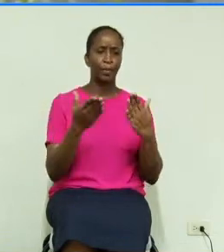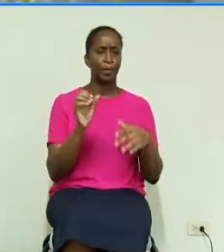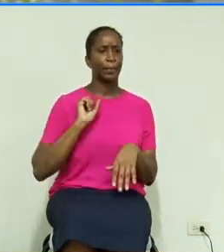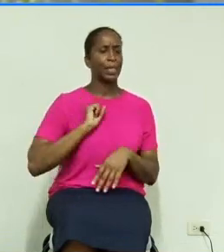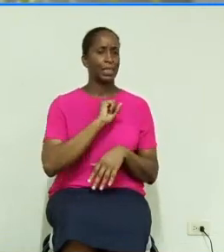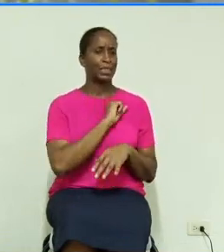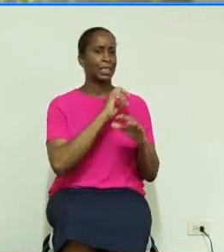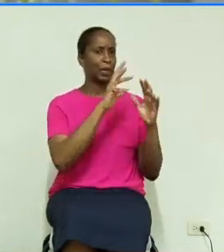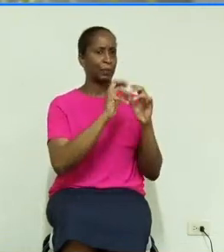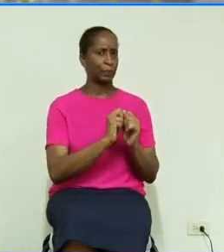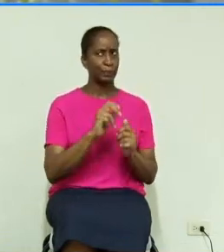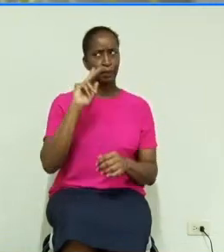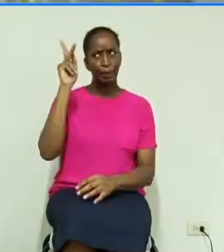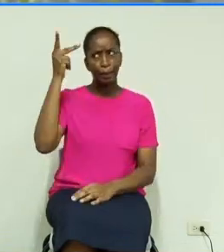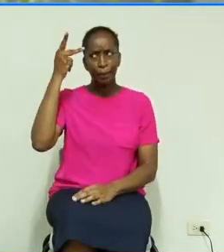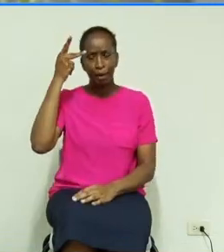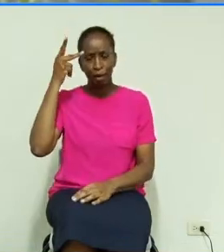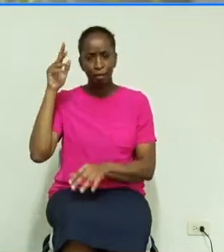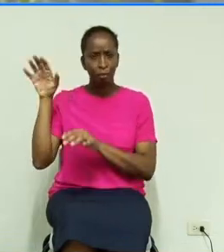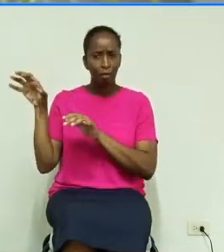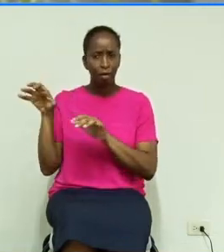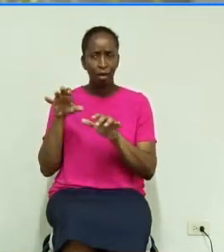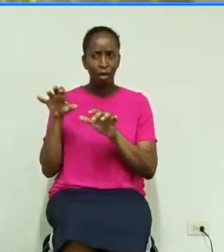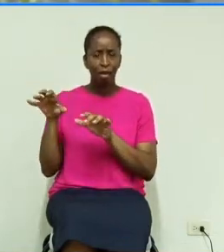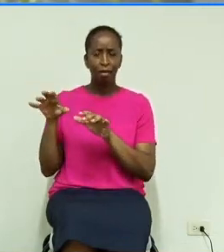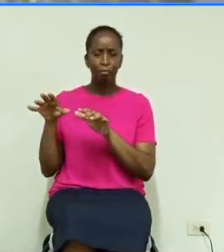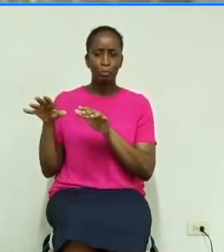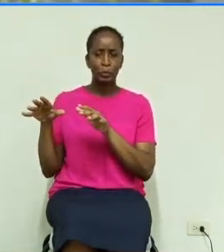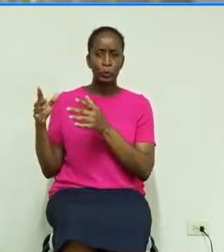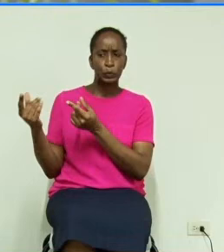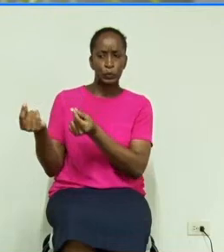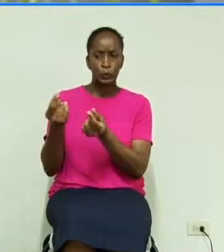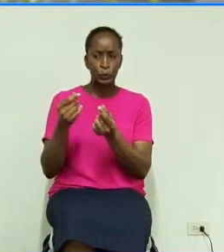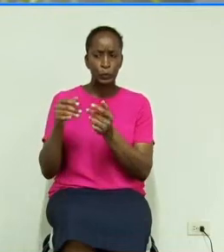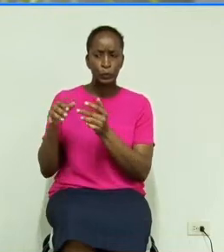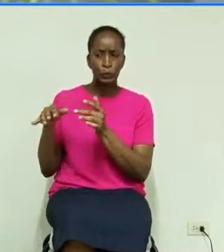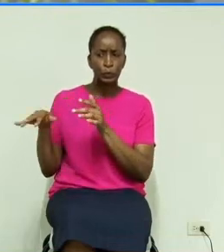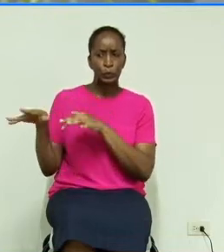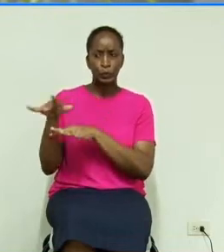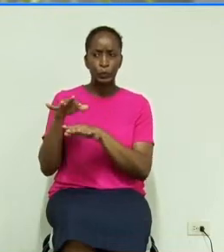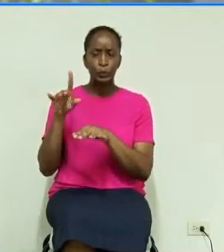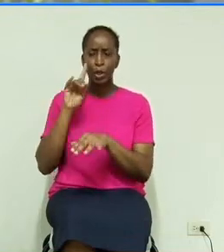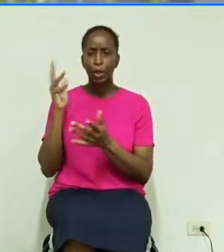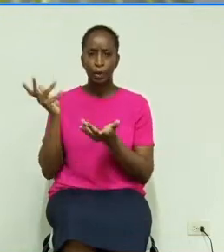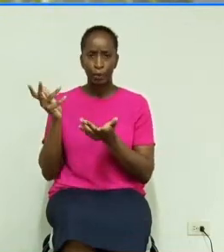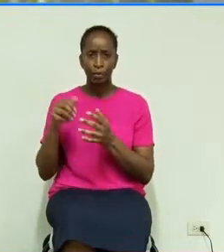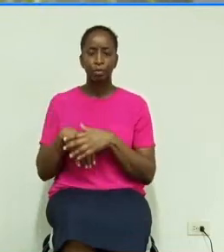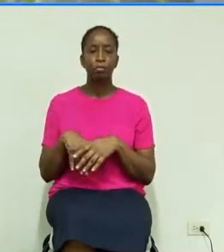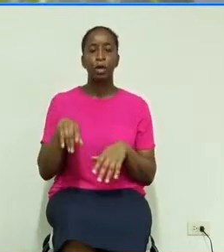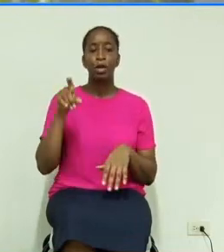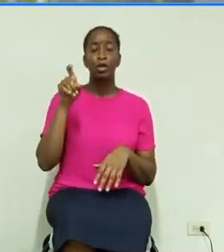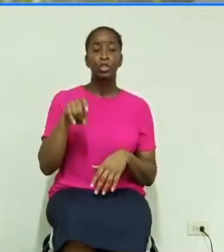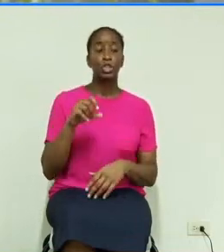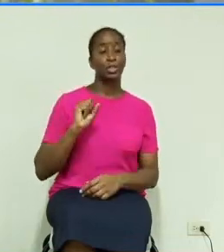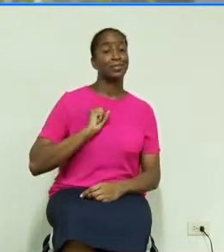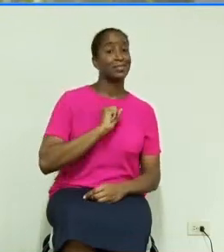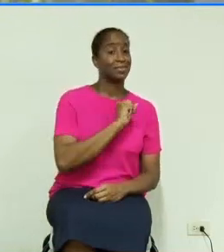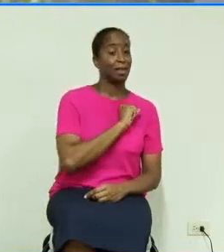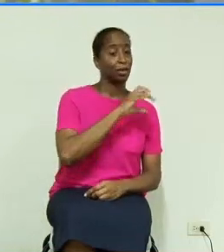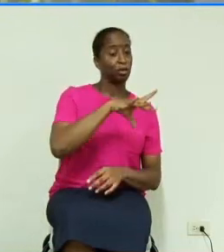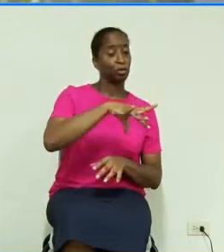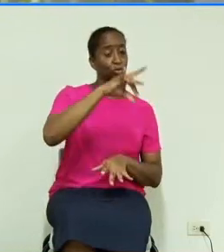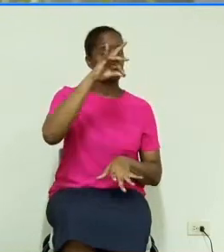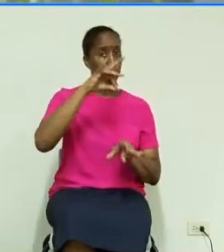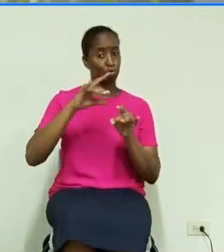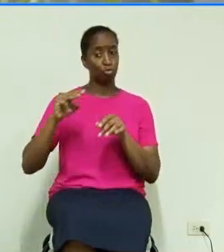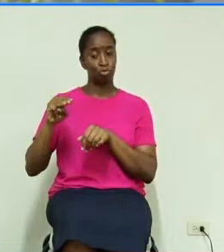should ministers be allowed to arise from the Senate? And the third question is there anyone on the panel who is